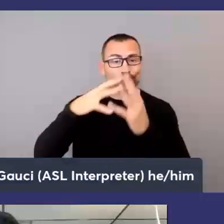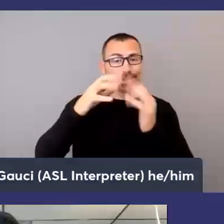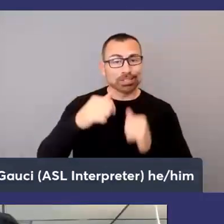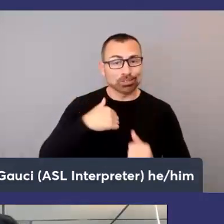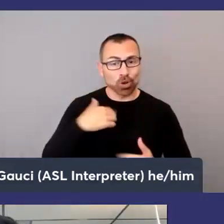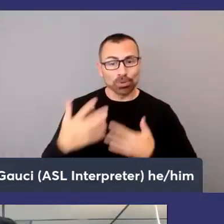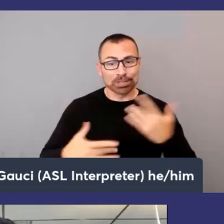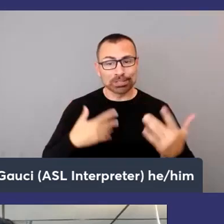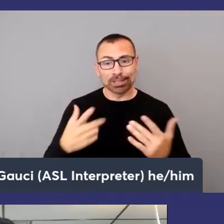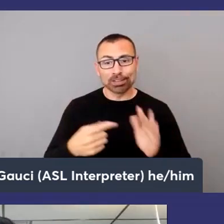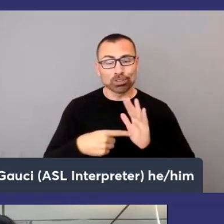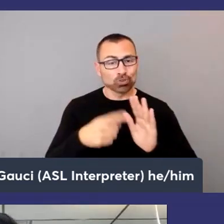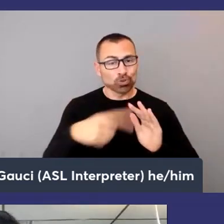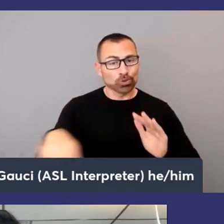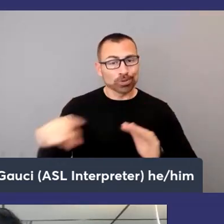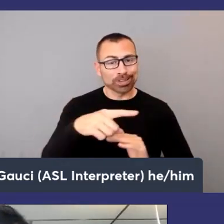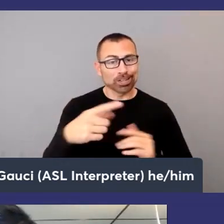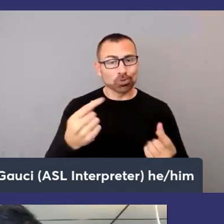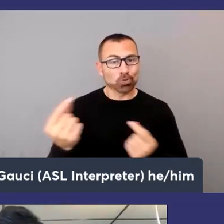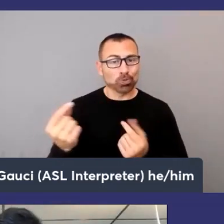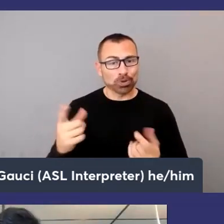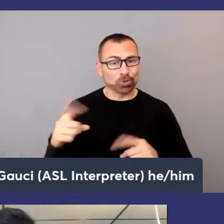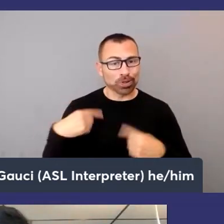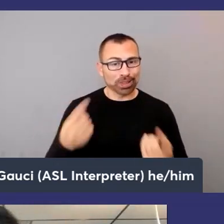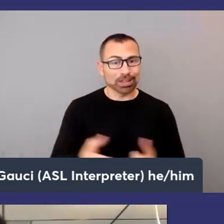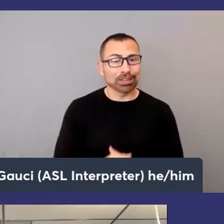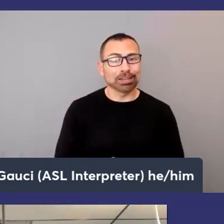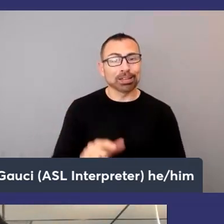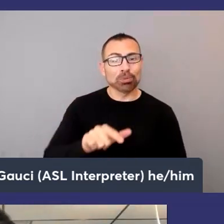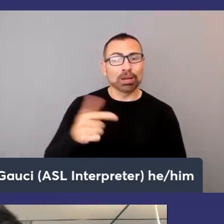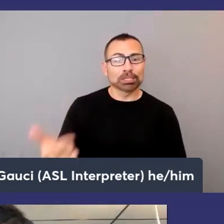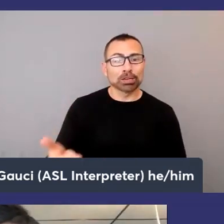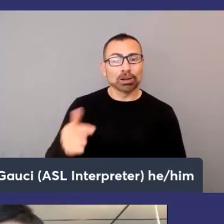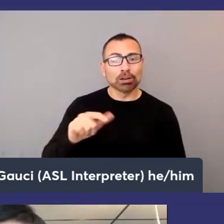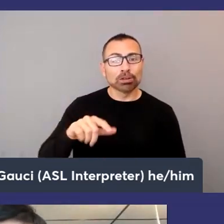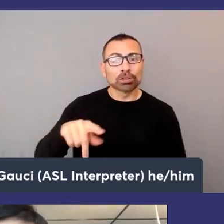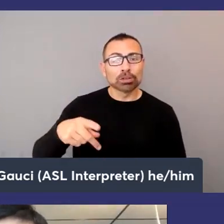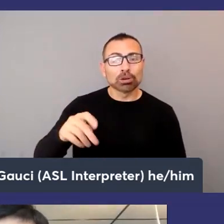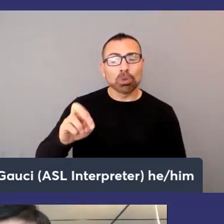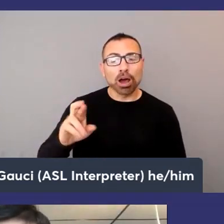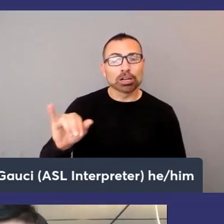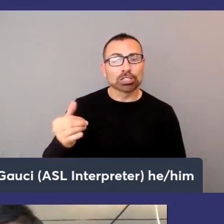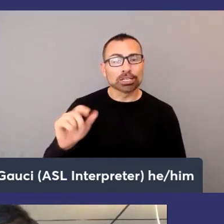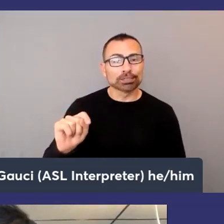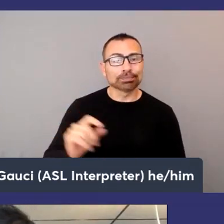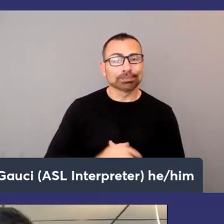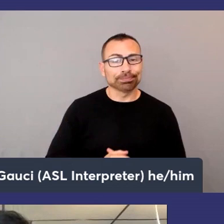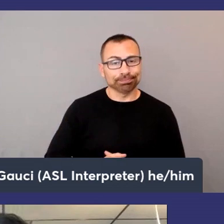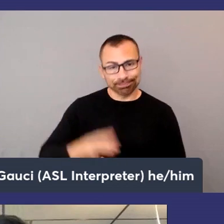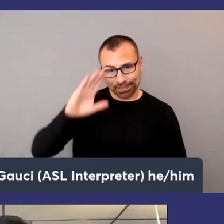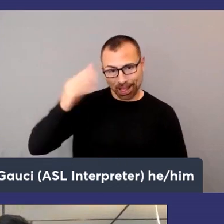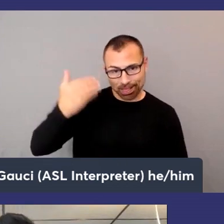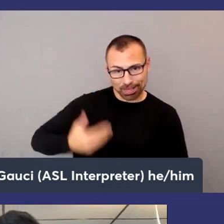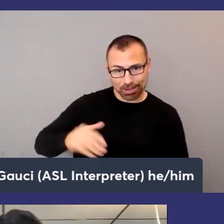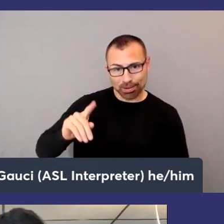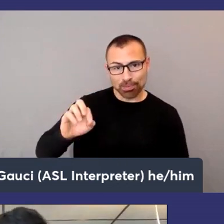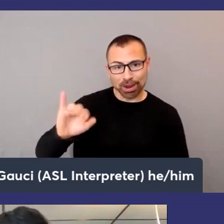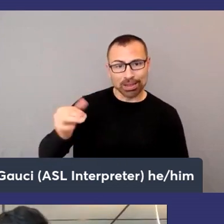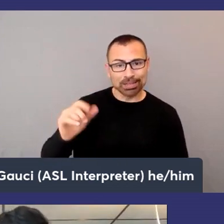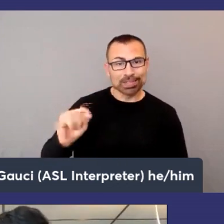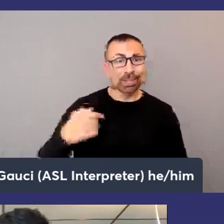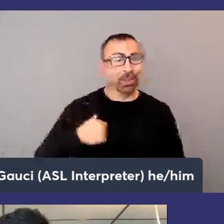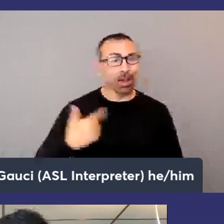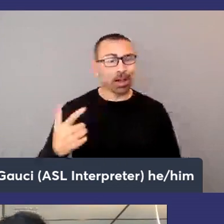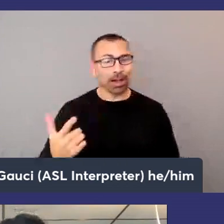lately. And so I'll pass off to Parijat. Thank you, David. Hello, everyone. My name is Parijat. I am the Senior Product Manager